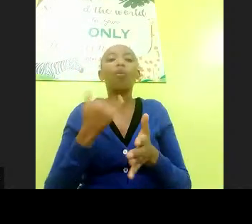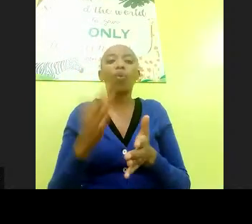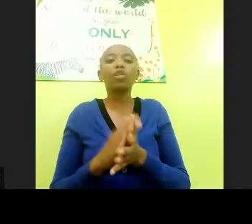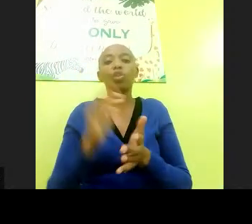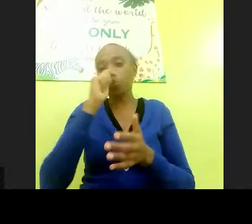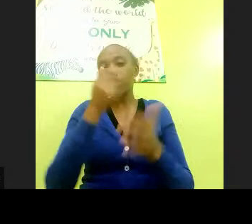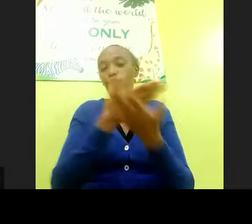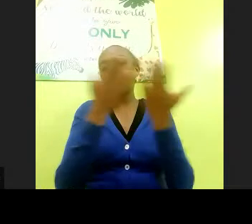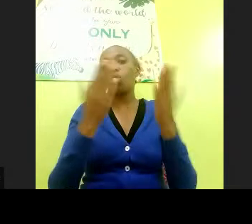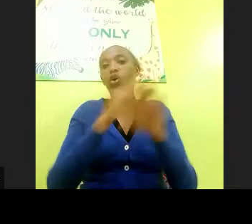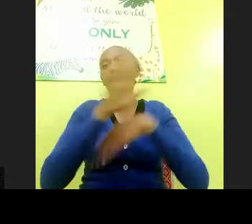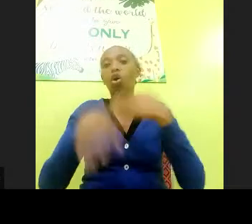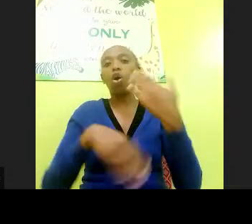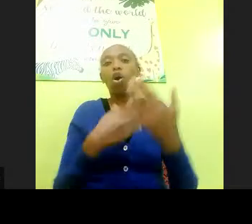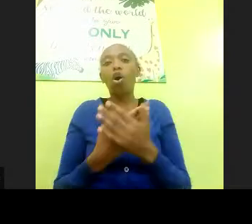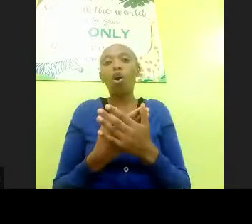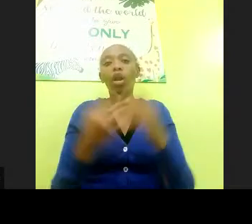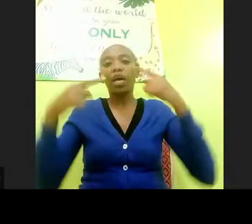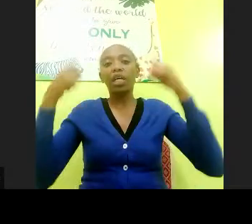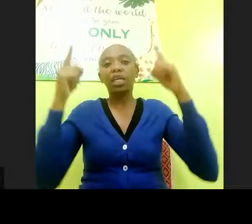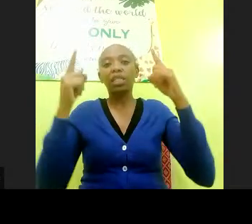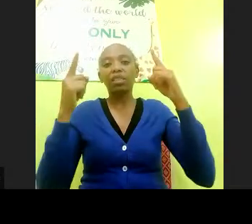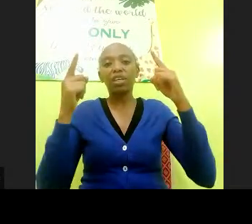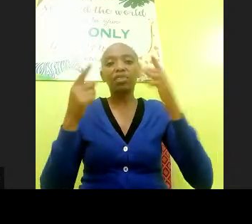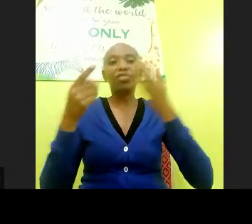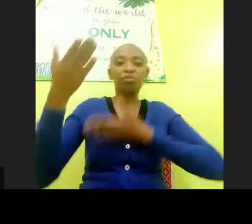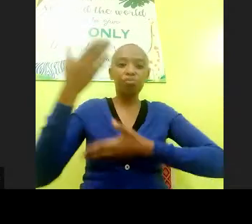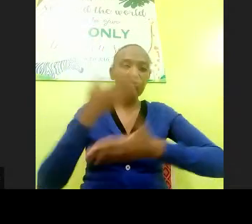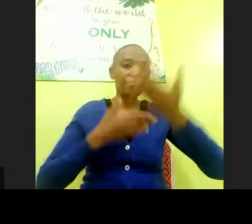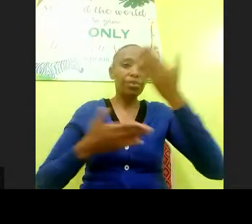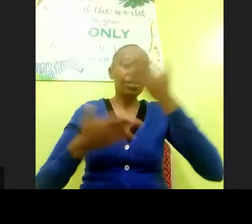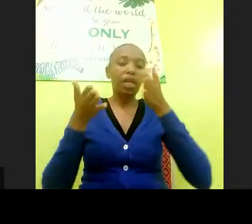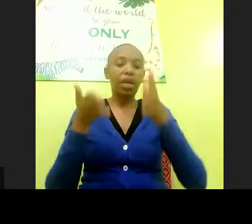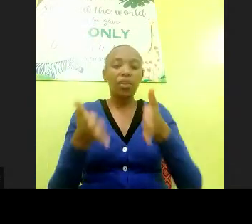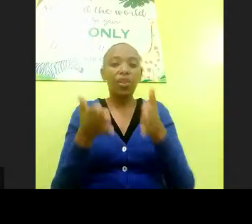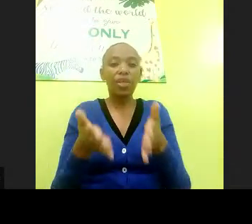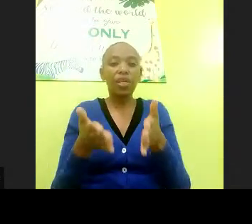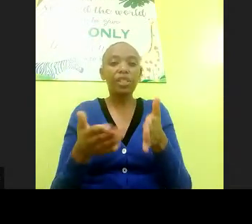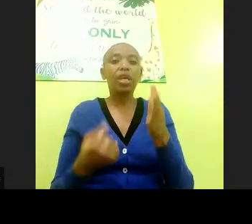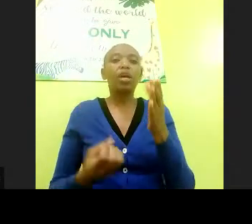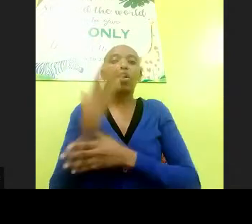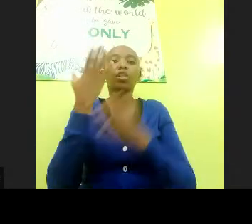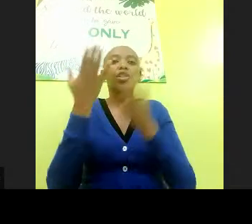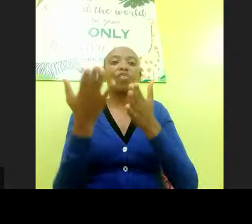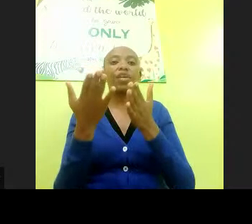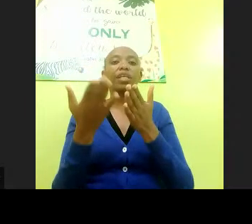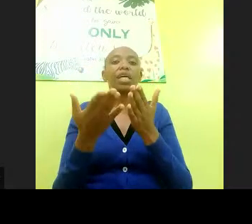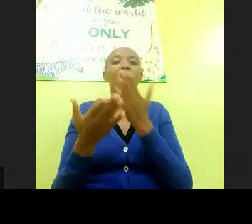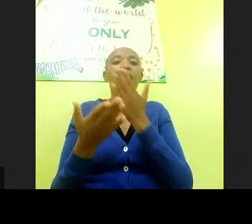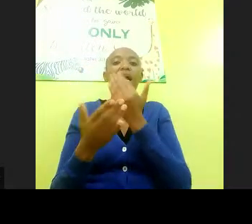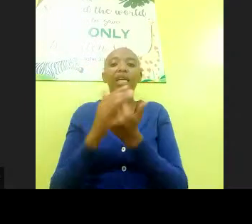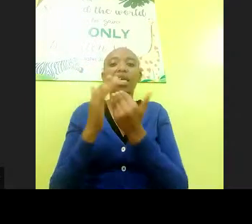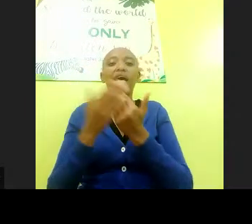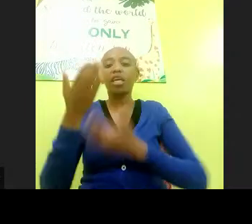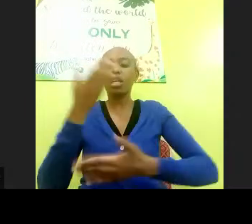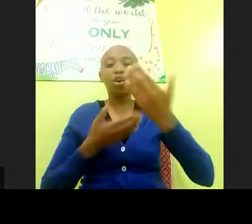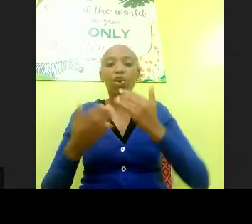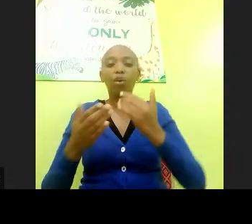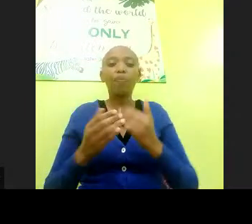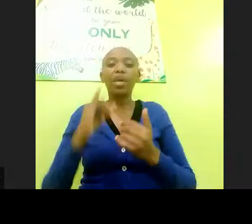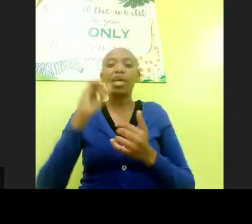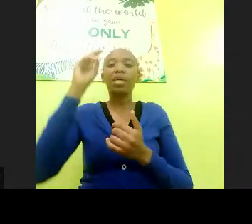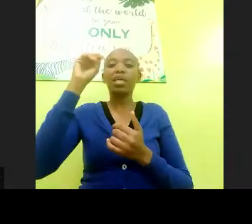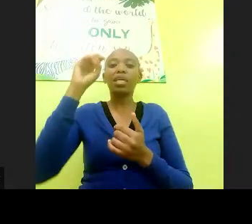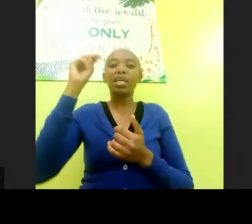all successful deliberations at this launch of the Care Economy Index. It is really great